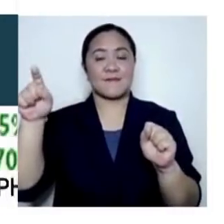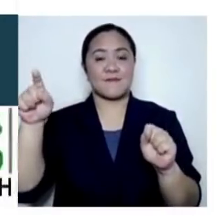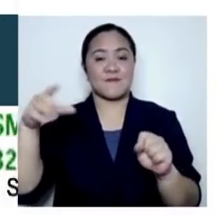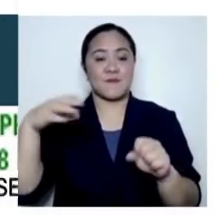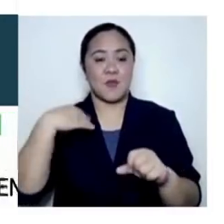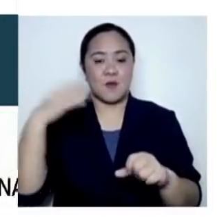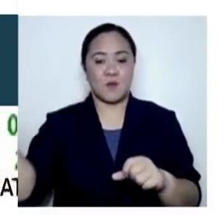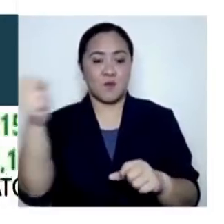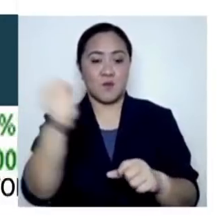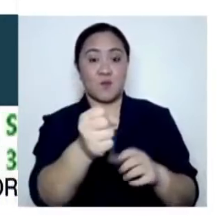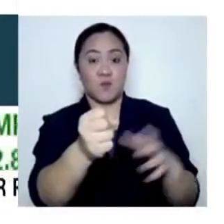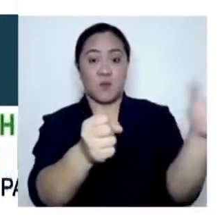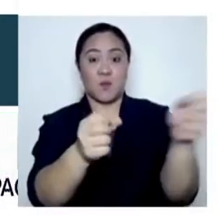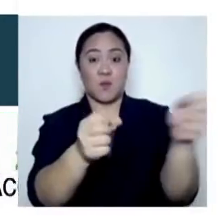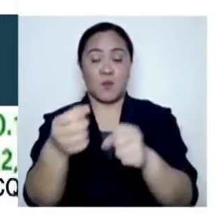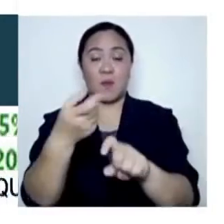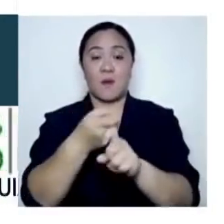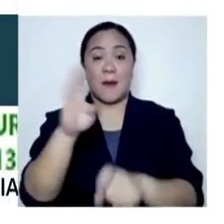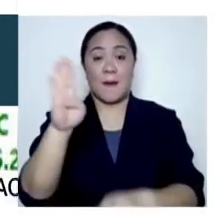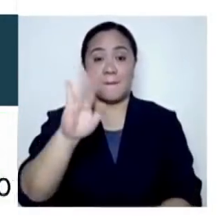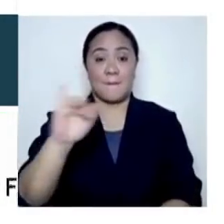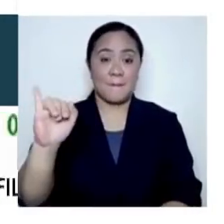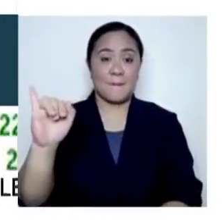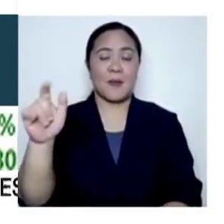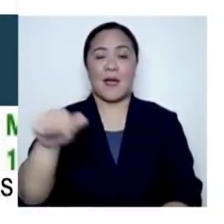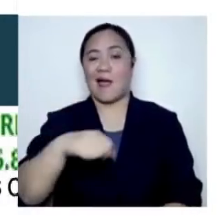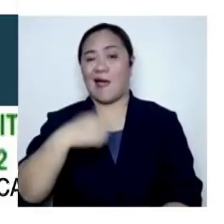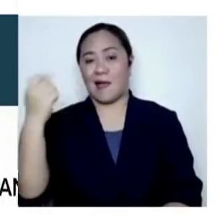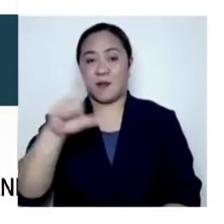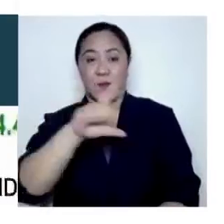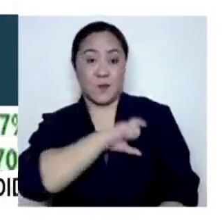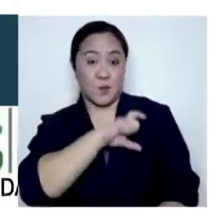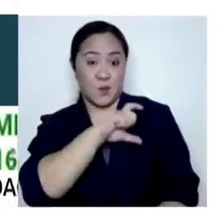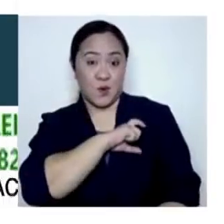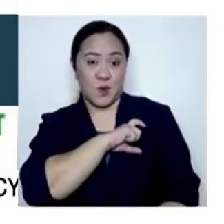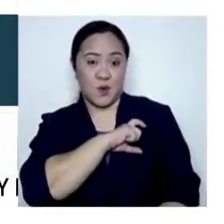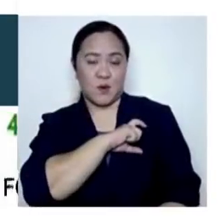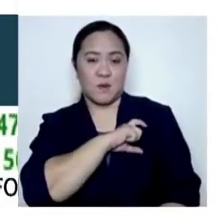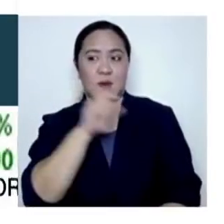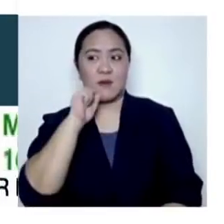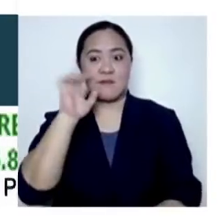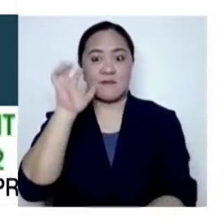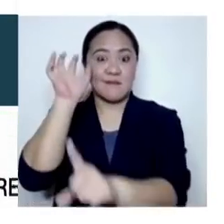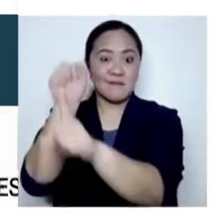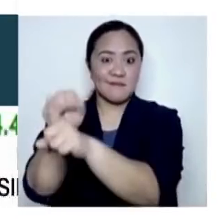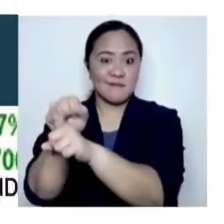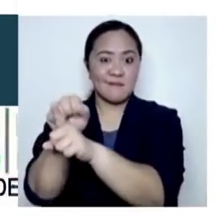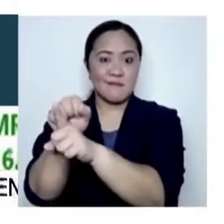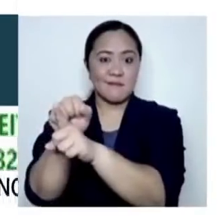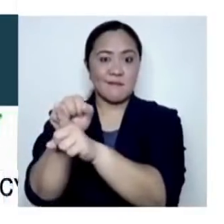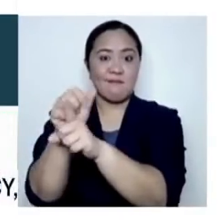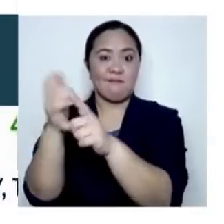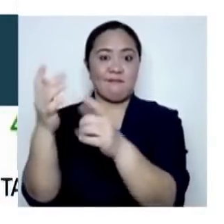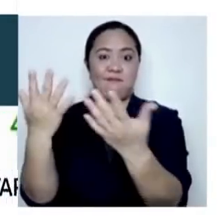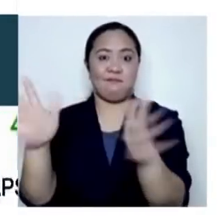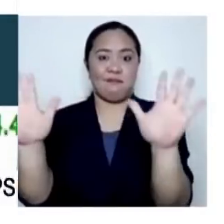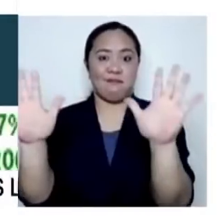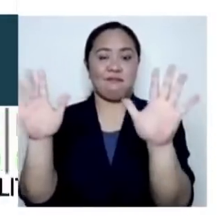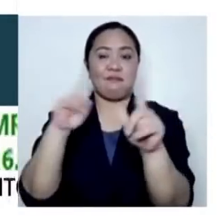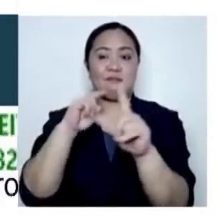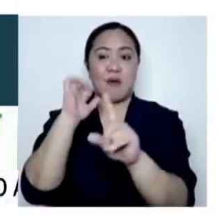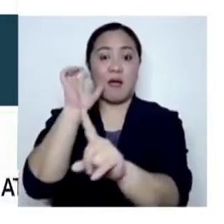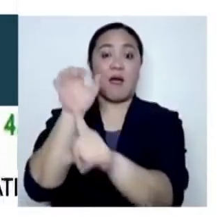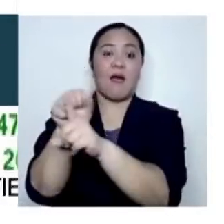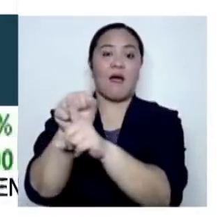Immigration along with another policeman, and we caught them red-handed. We worked hard at it. We got them.